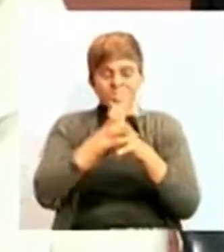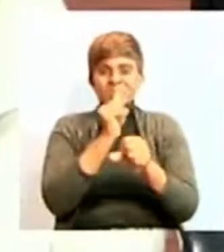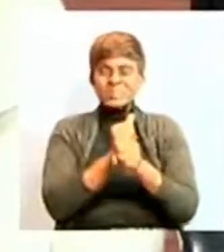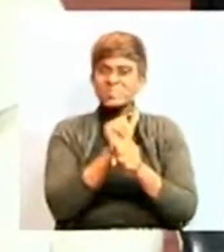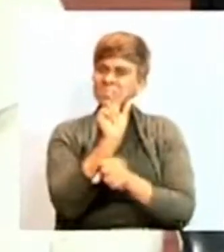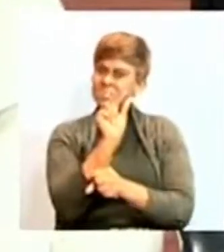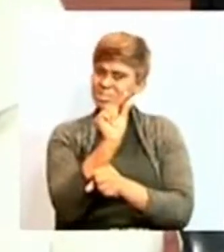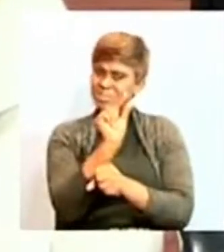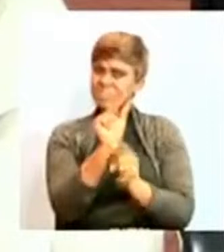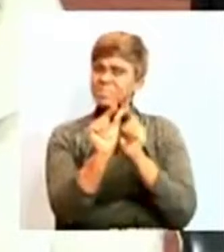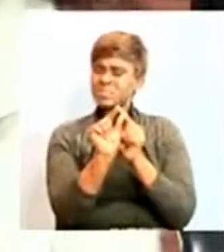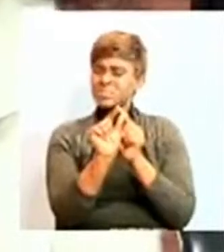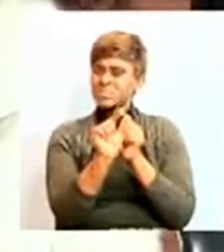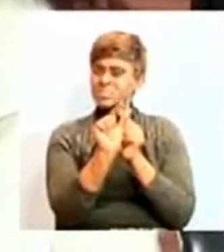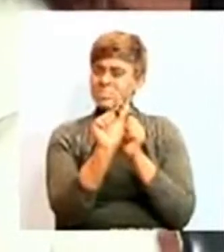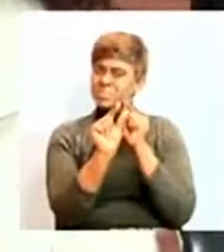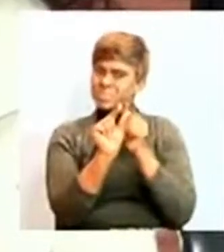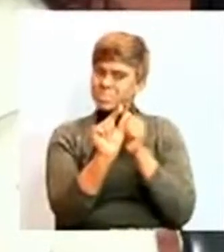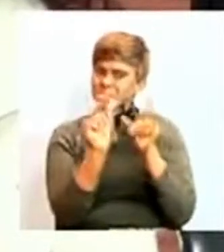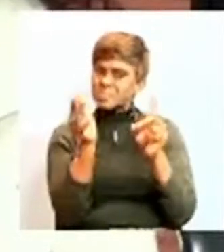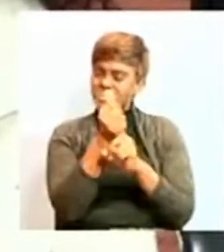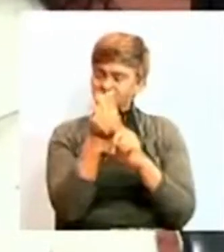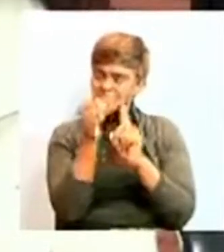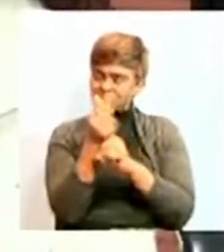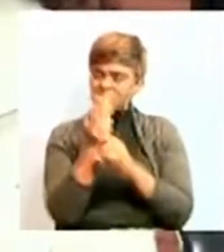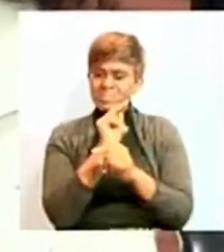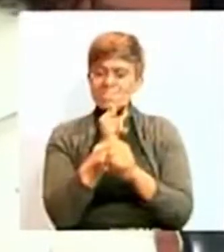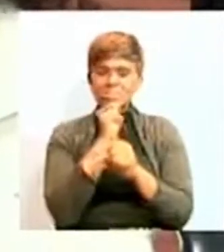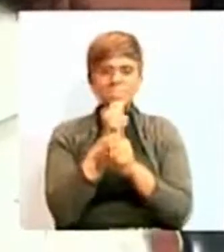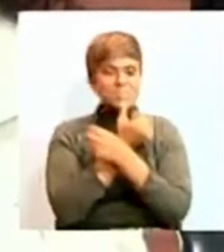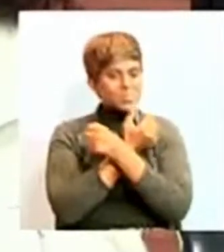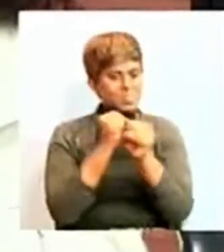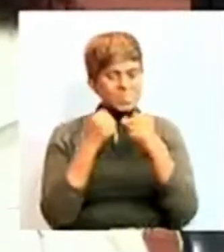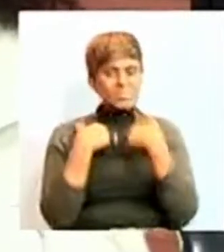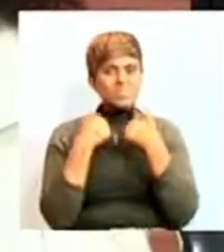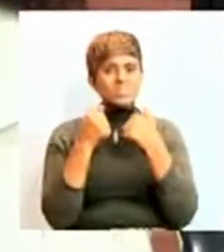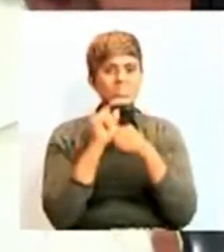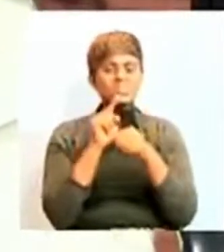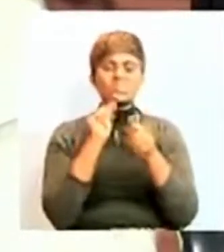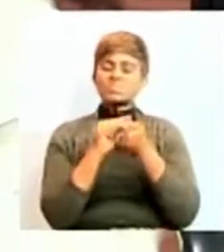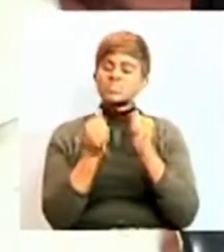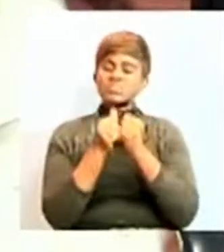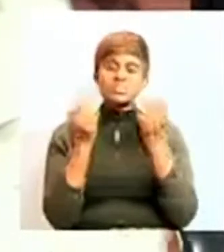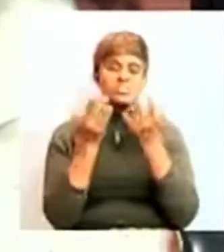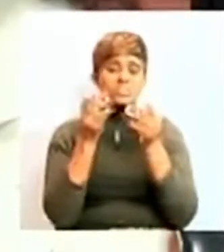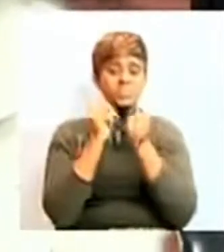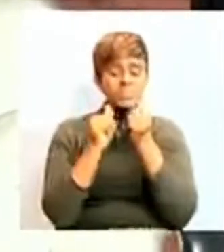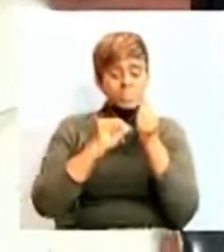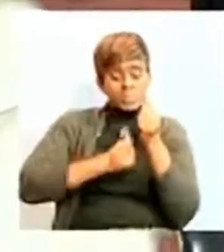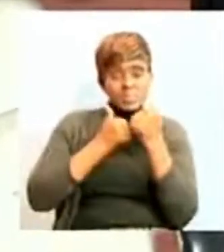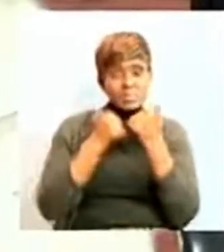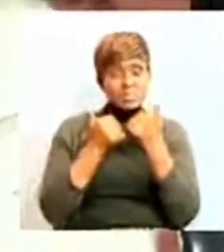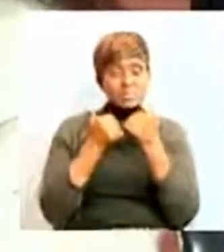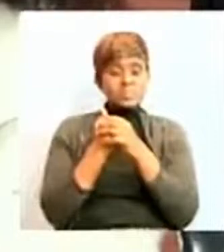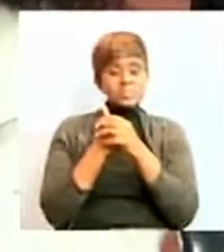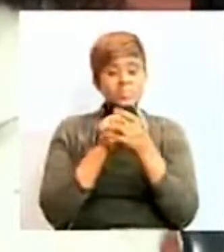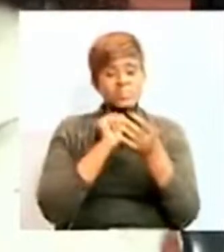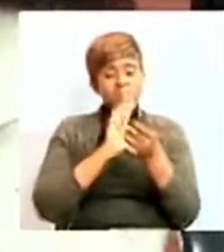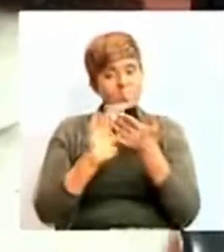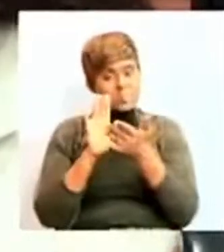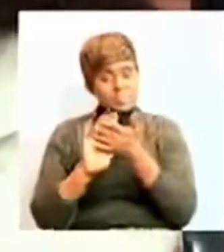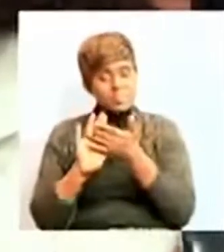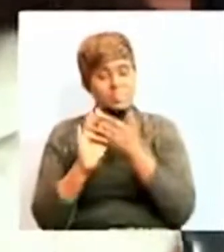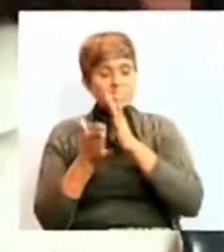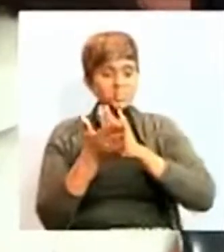very minimal achievements. We are not curing the problem because we are